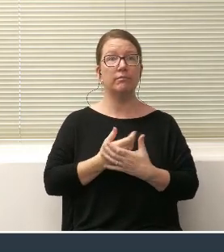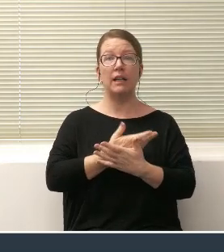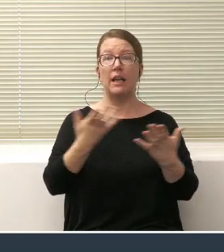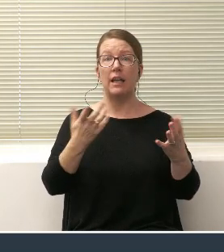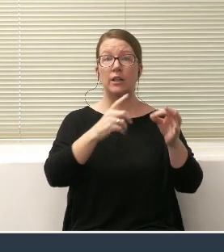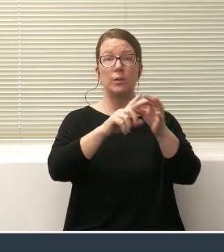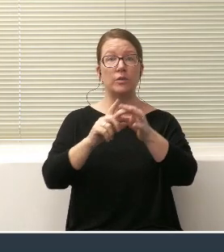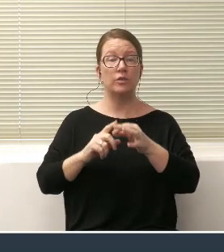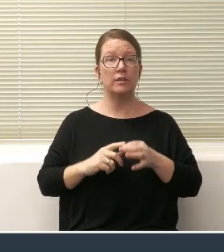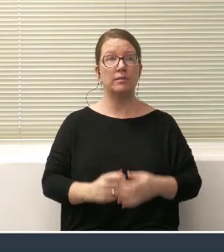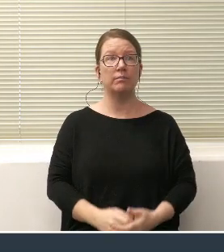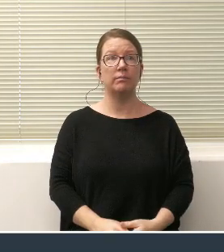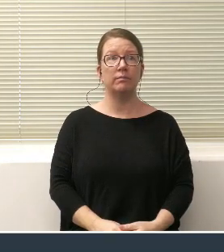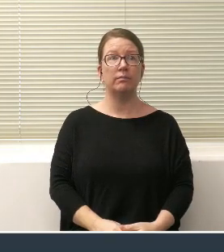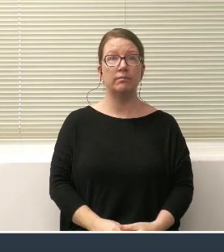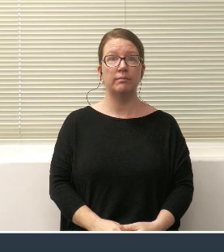from councillors.